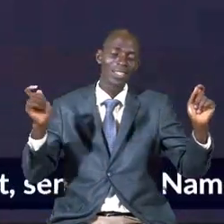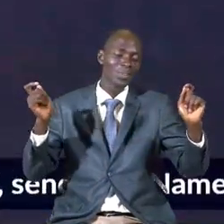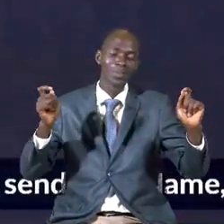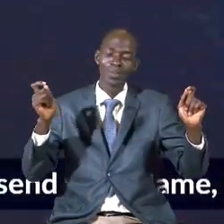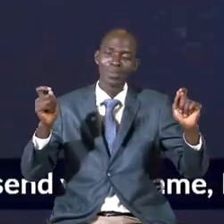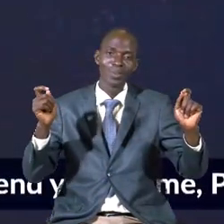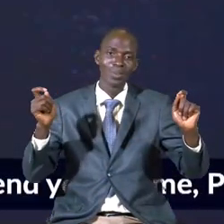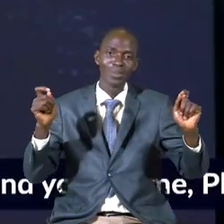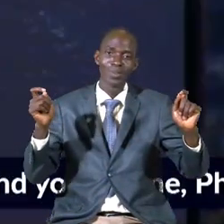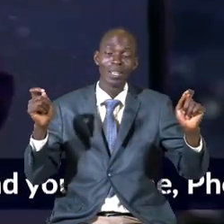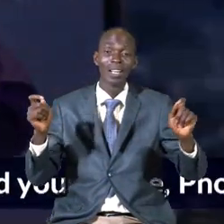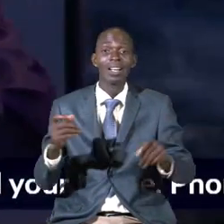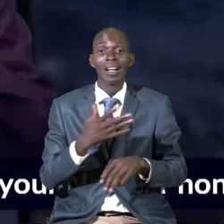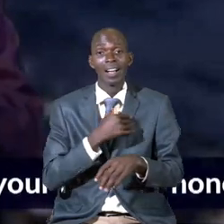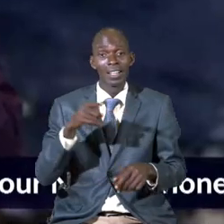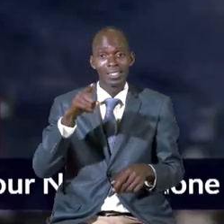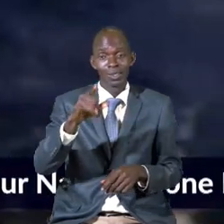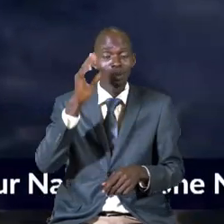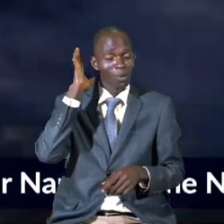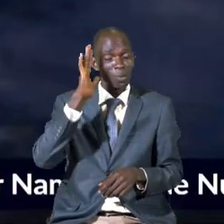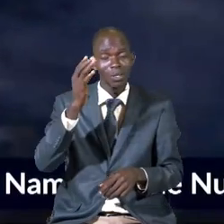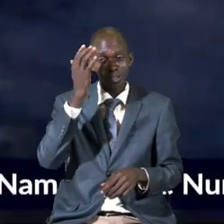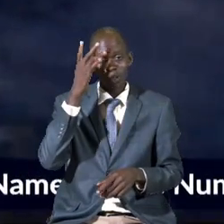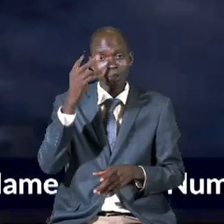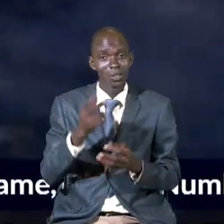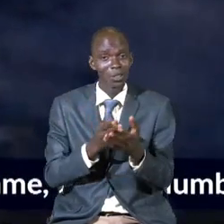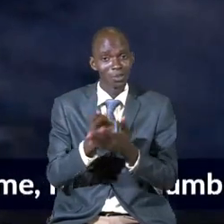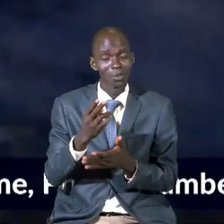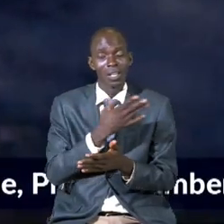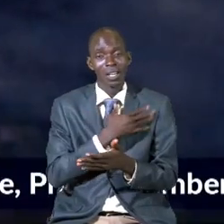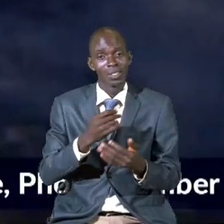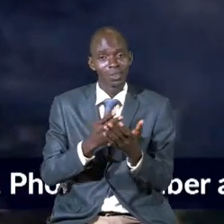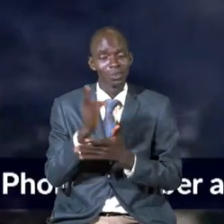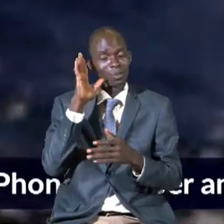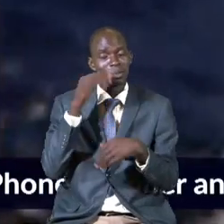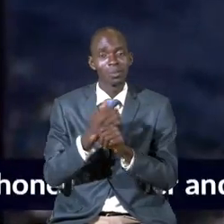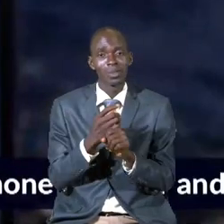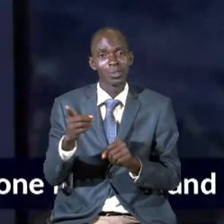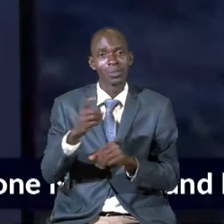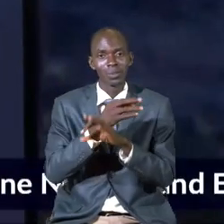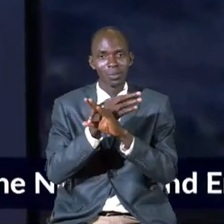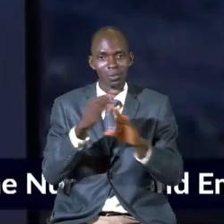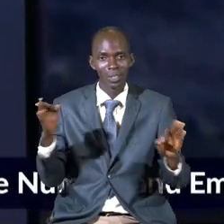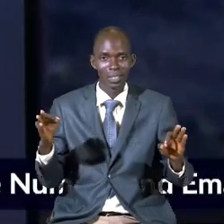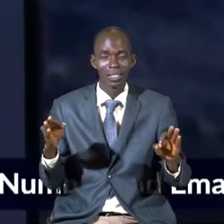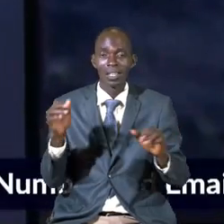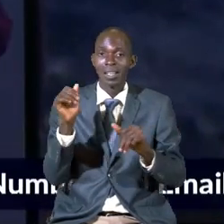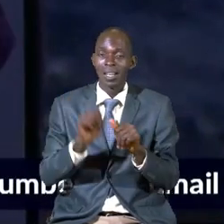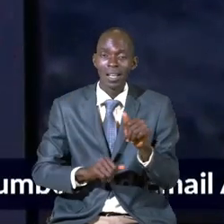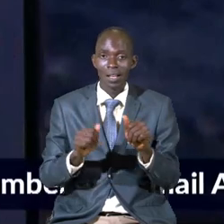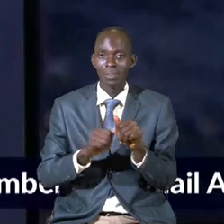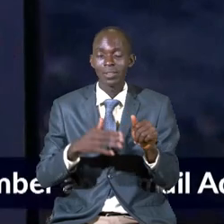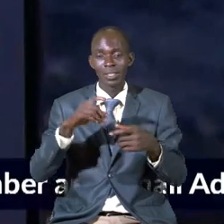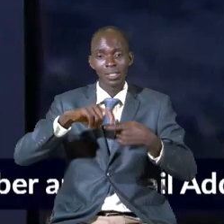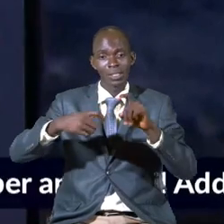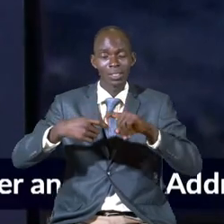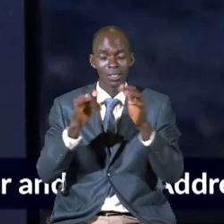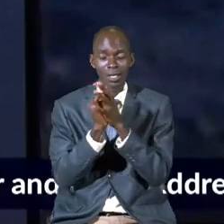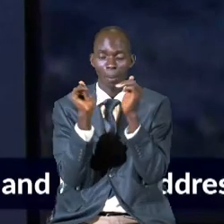and ye shall know the truth and the truth will make you free every chain that banks you now you are